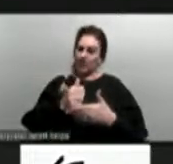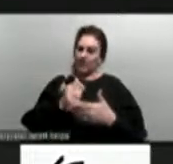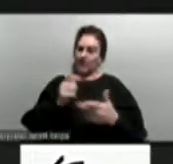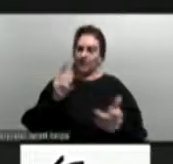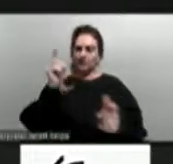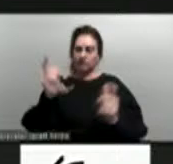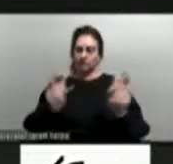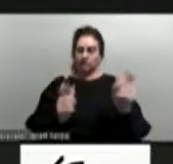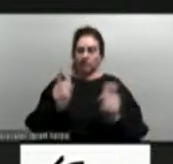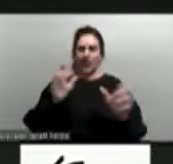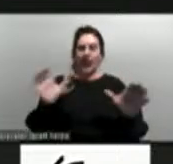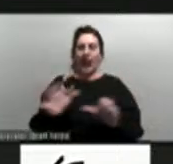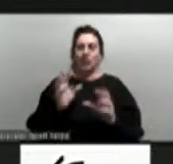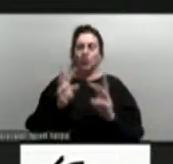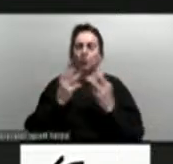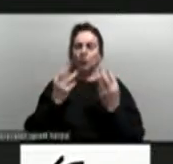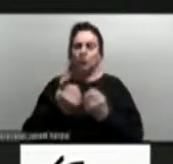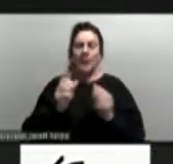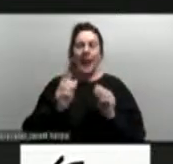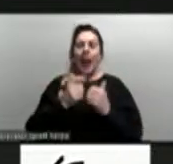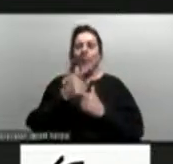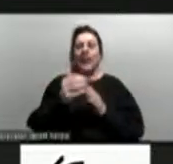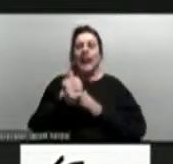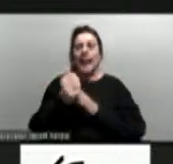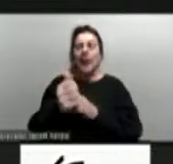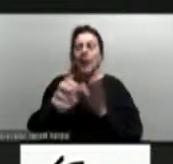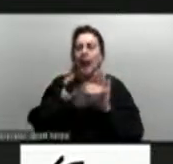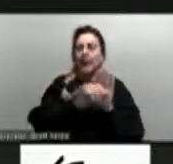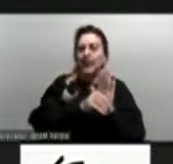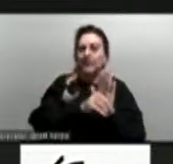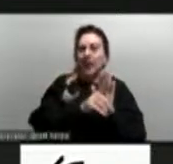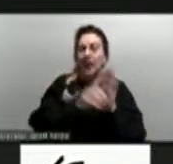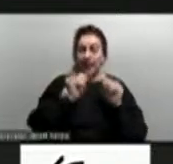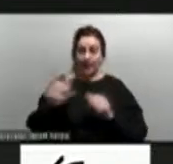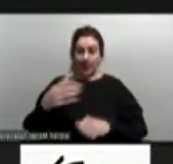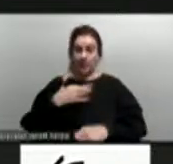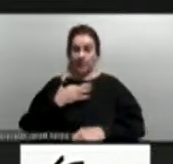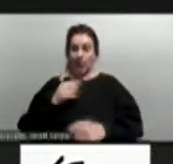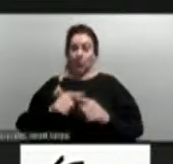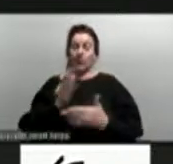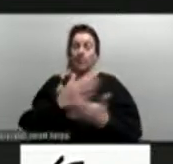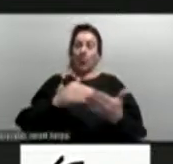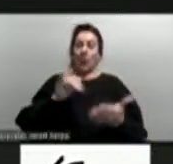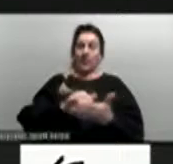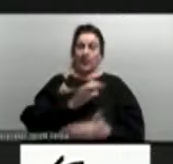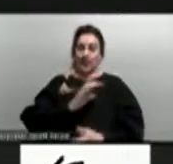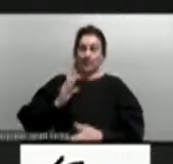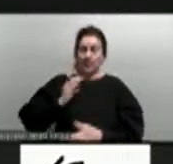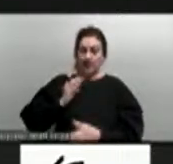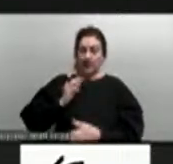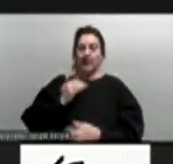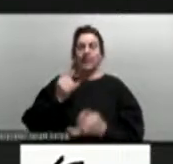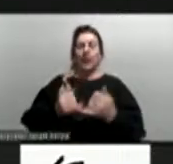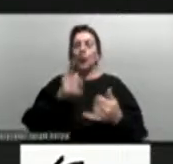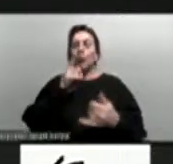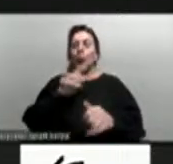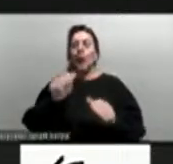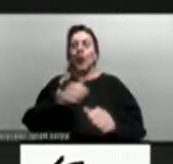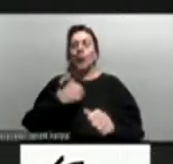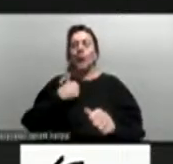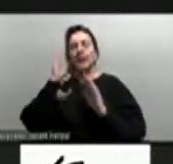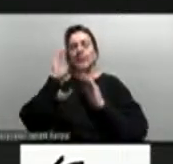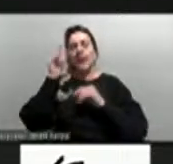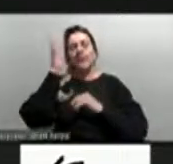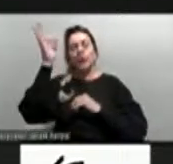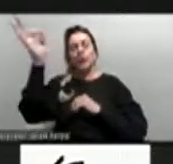plan workshops. How are these leaders being identified and can they apply to be part of this committee? And lastly, who can we expect as future